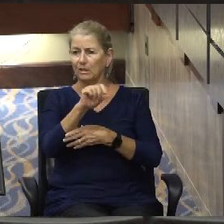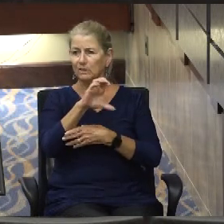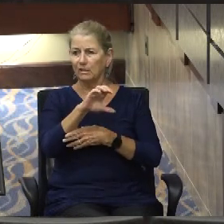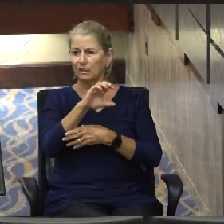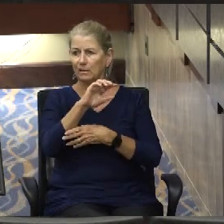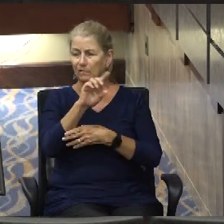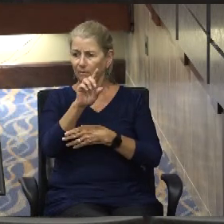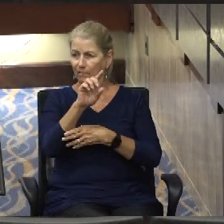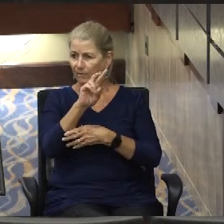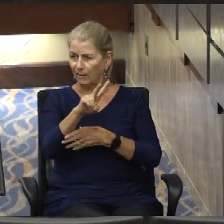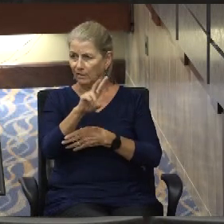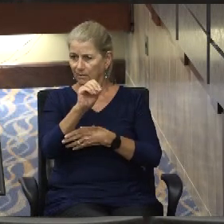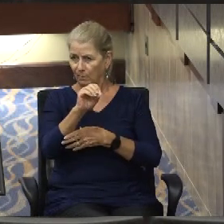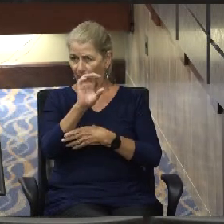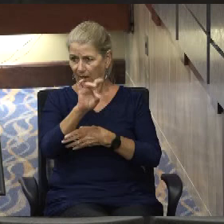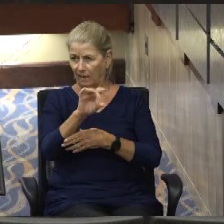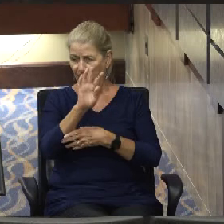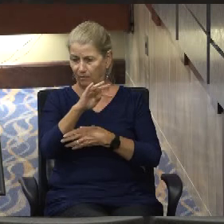620CV00844